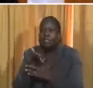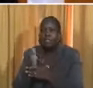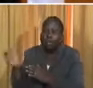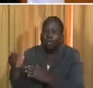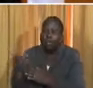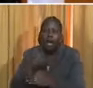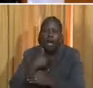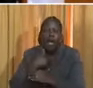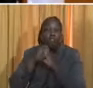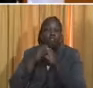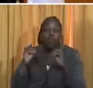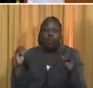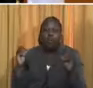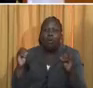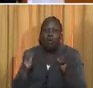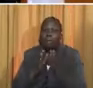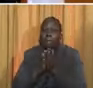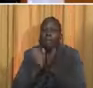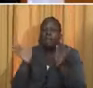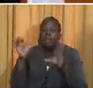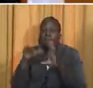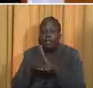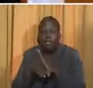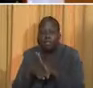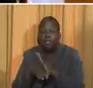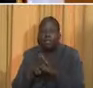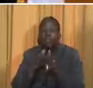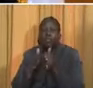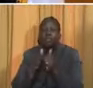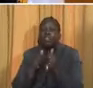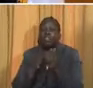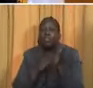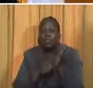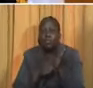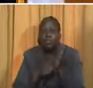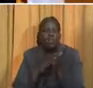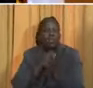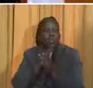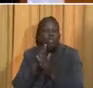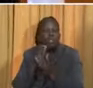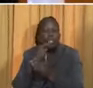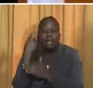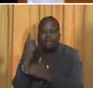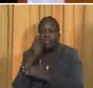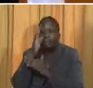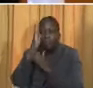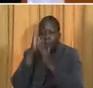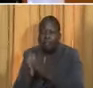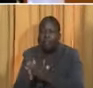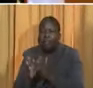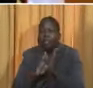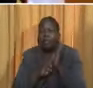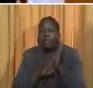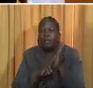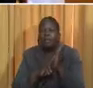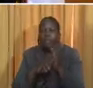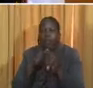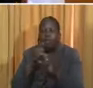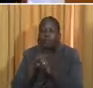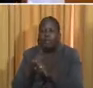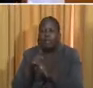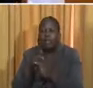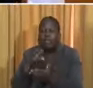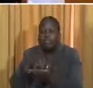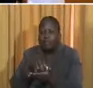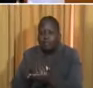public participation to prove that assertion. Not a single person was presented to support the statement and